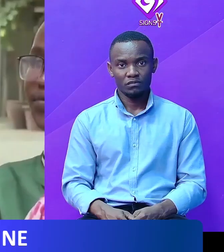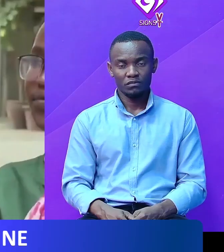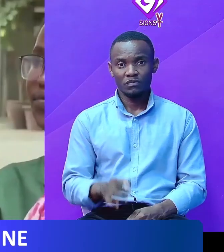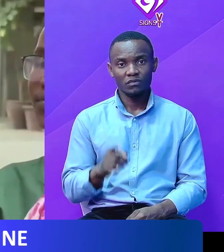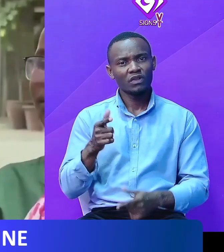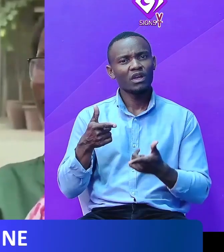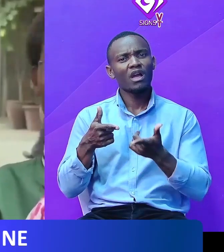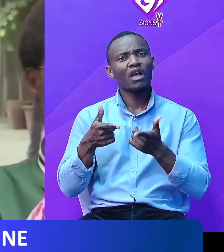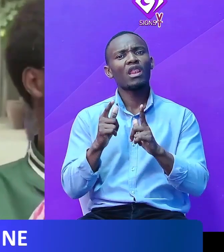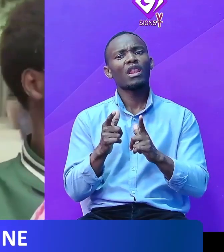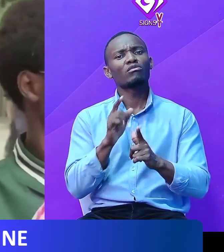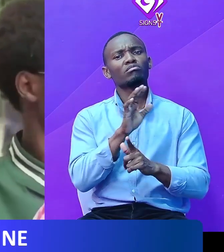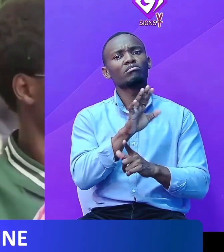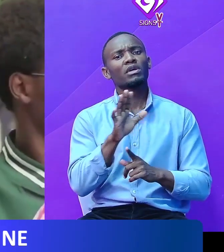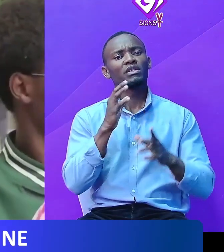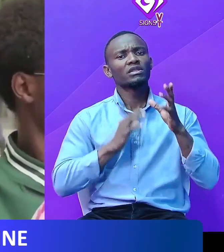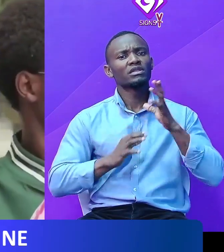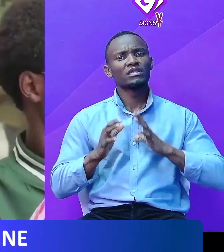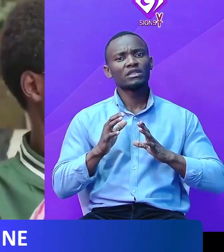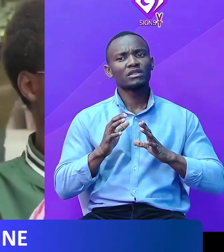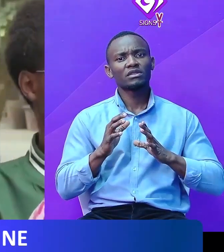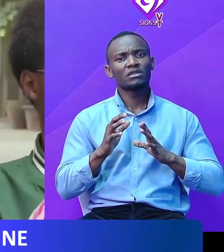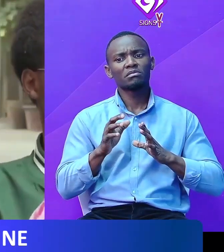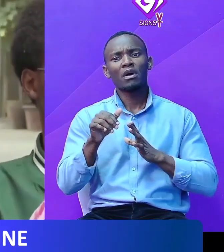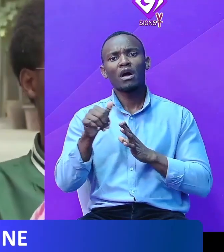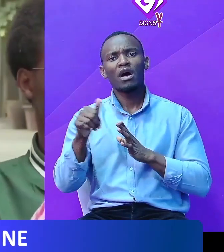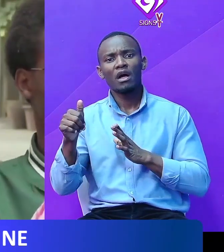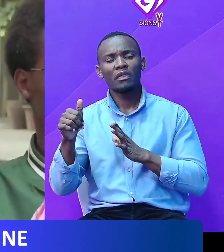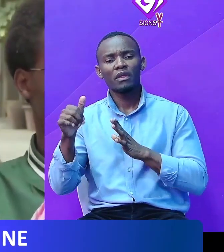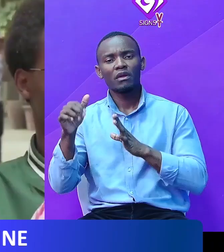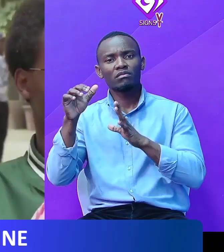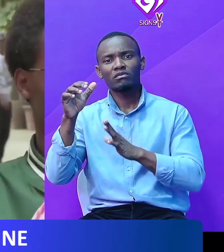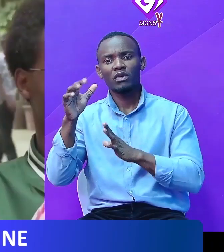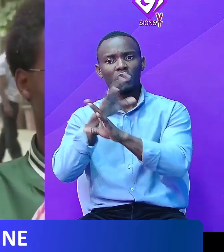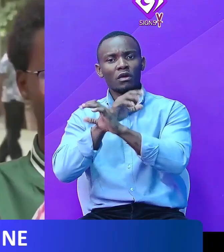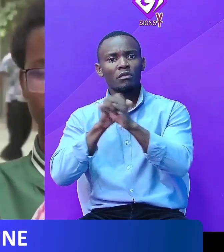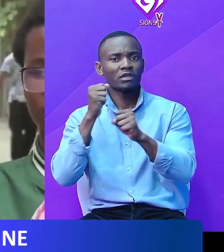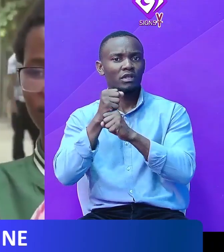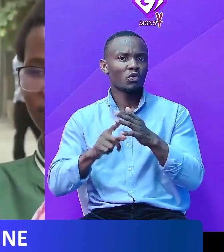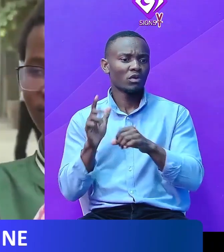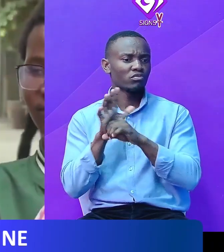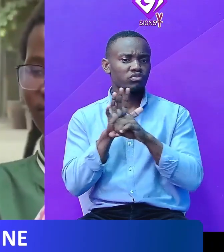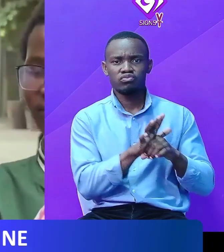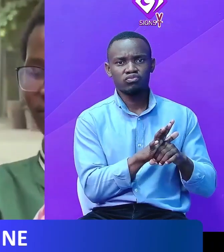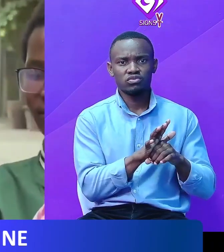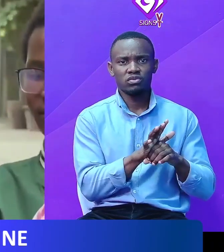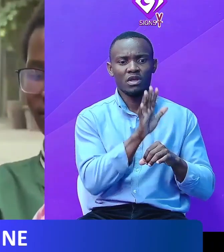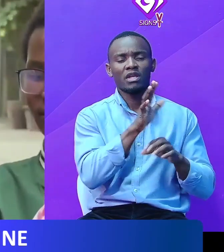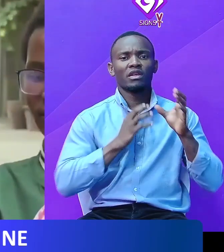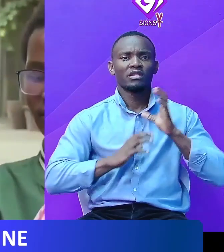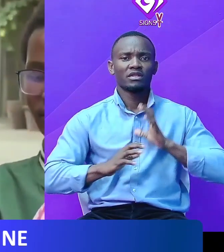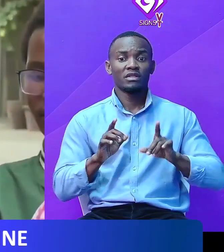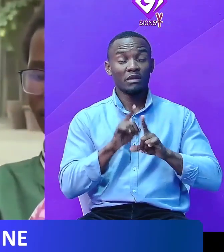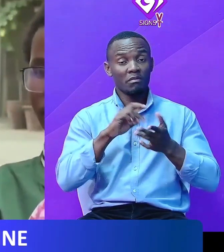heads of state? It means he is colluding. He is selling us short. And I want to tell the three heads